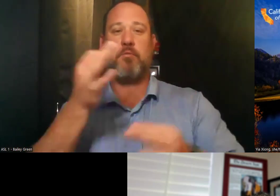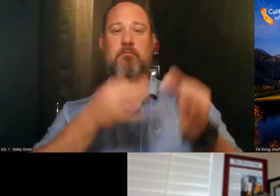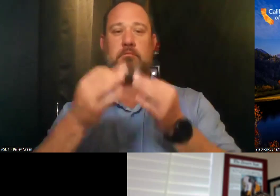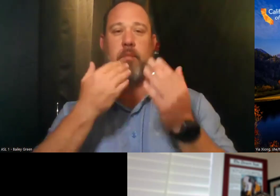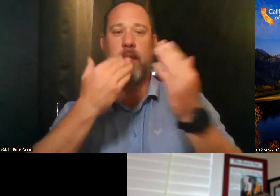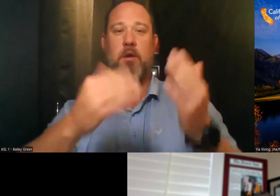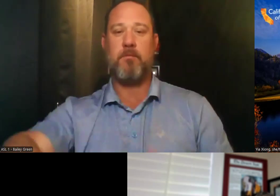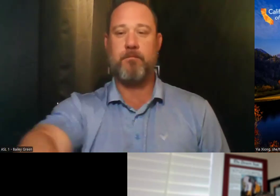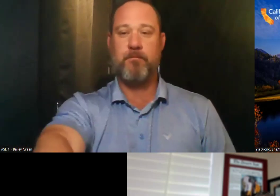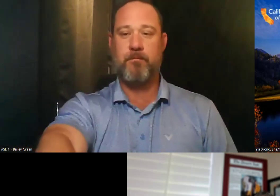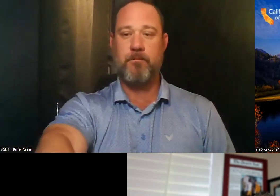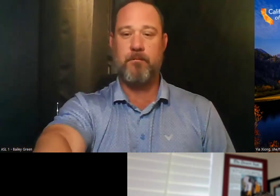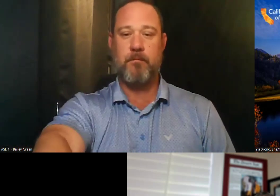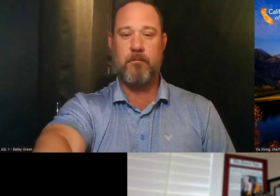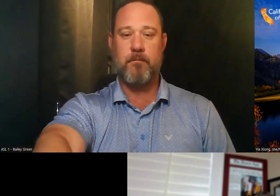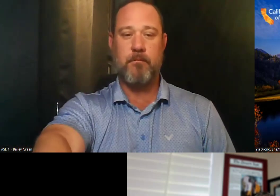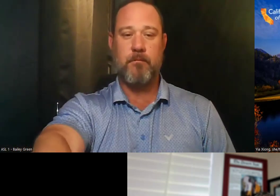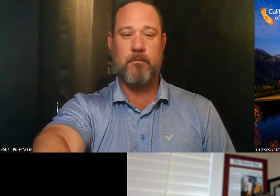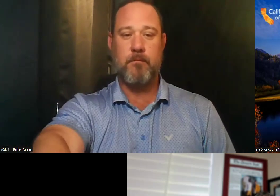work with that.